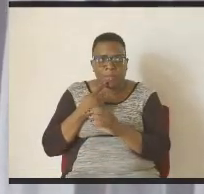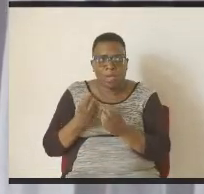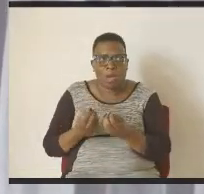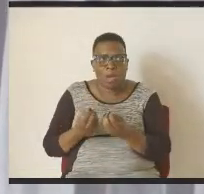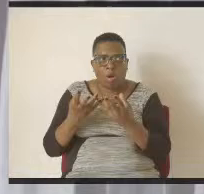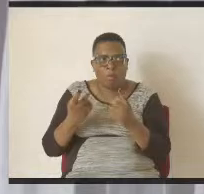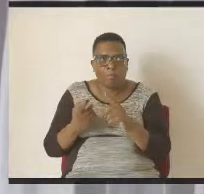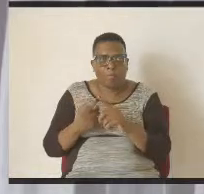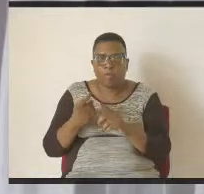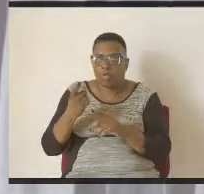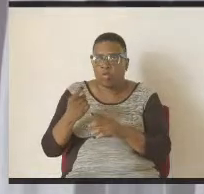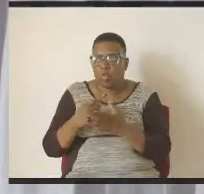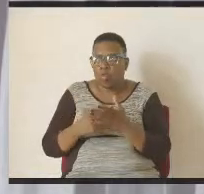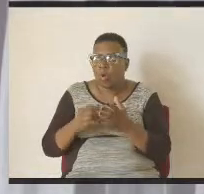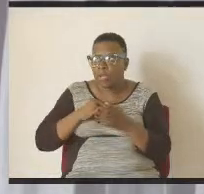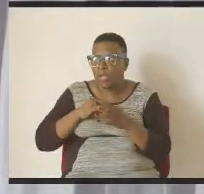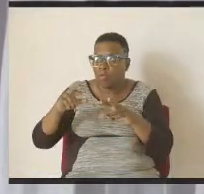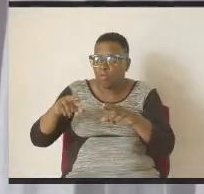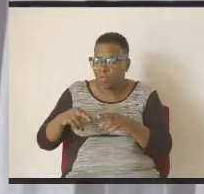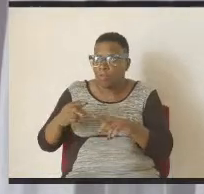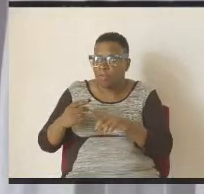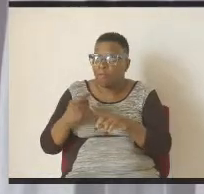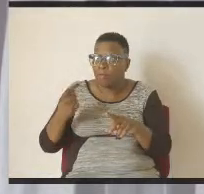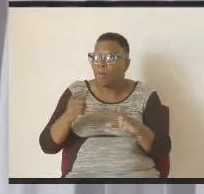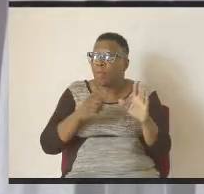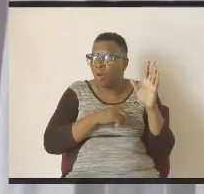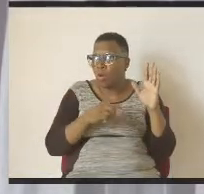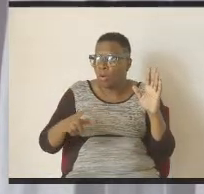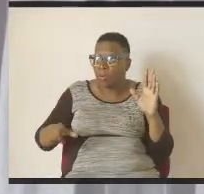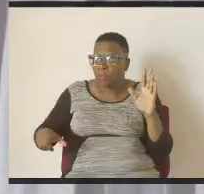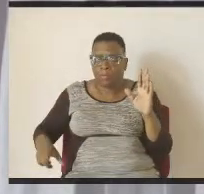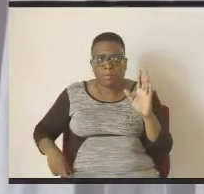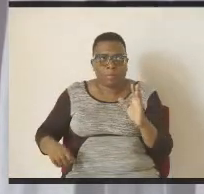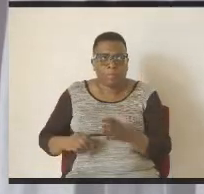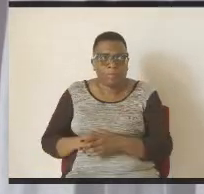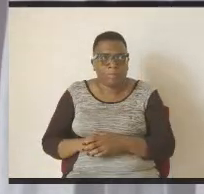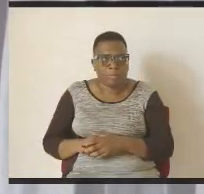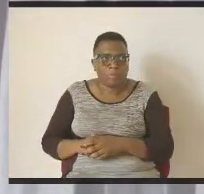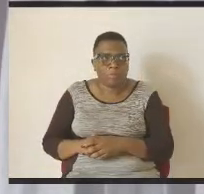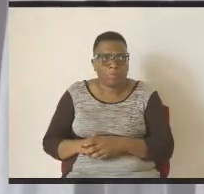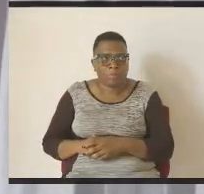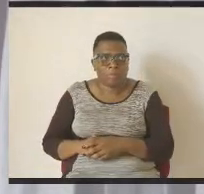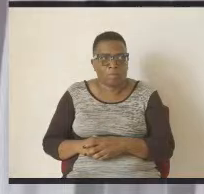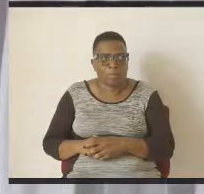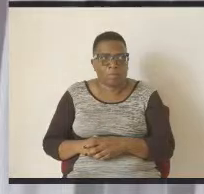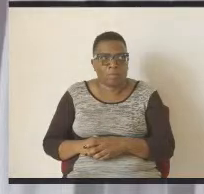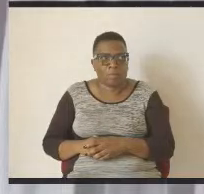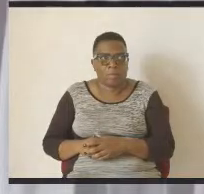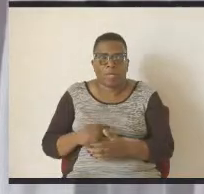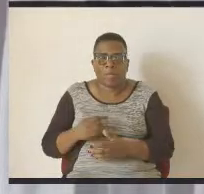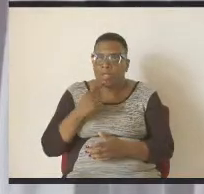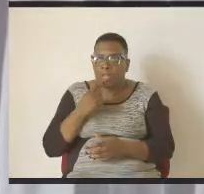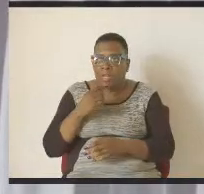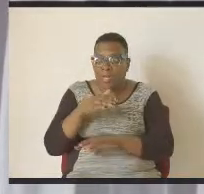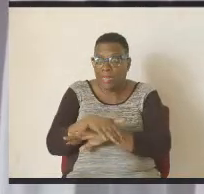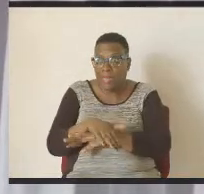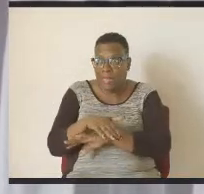what I have received from the Lord." What did he say to him? On the night he was